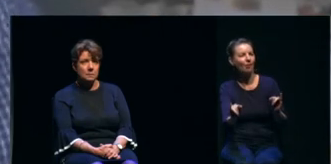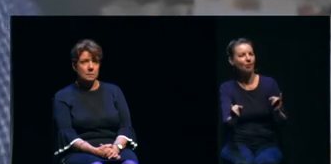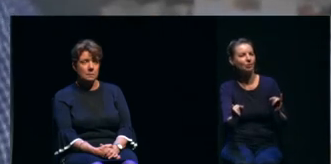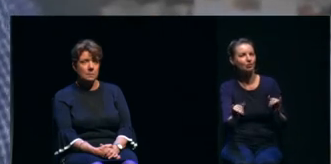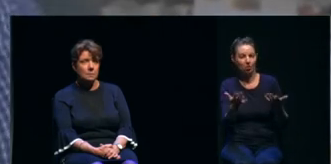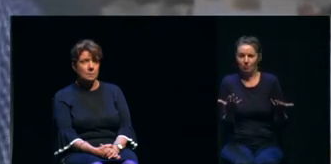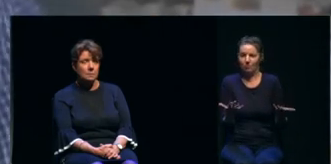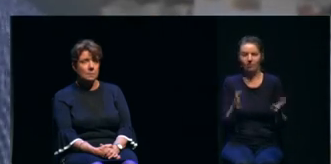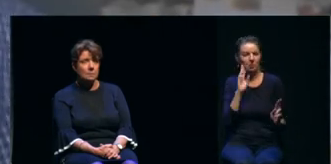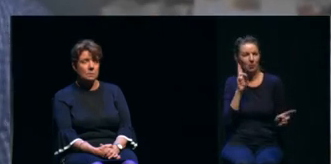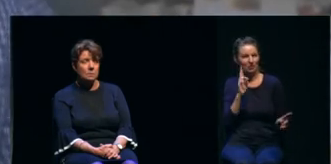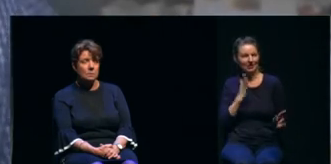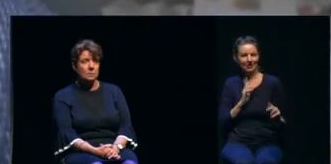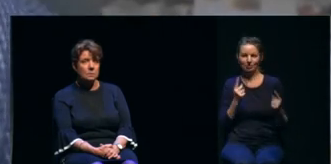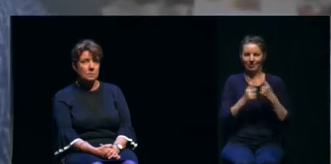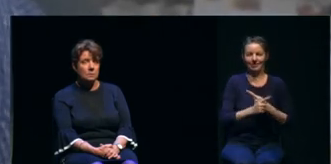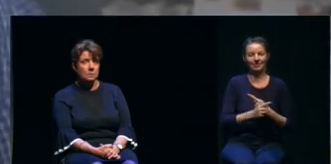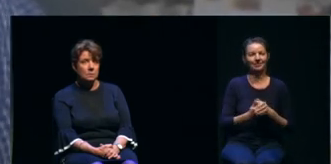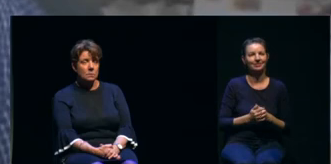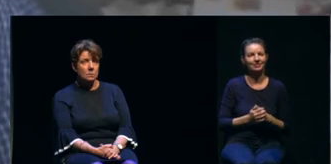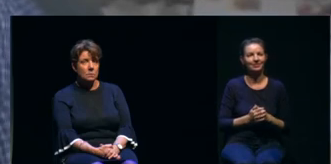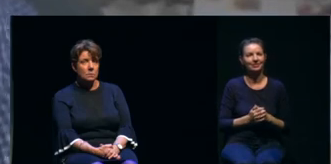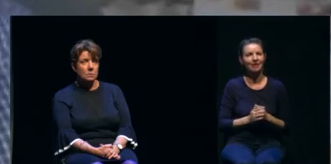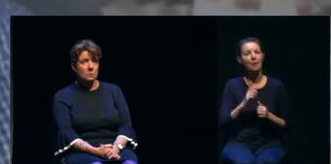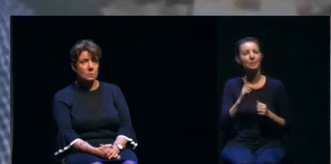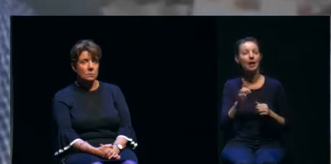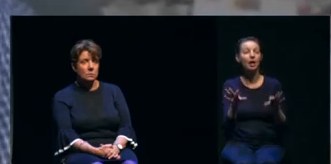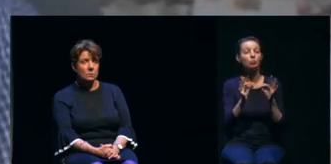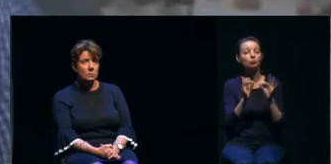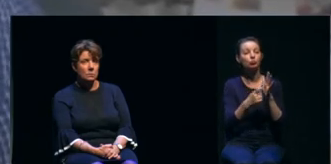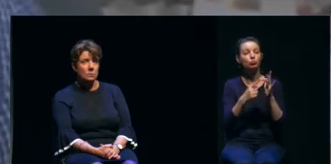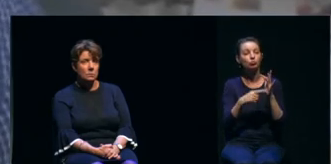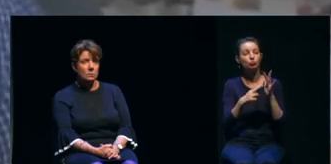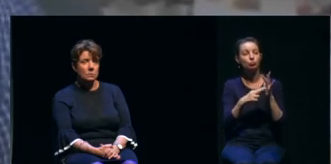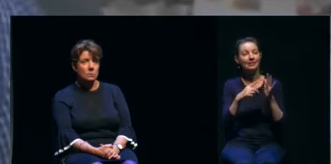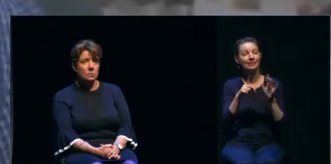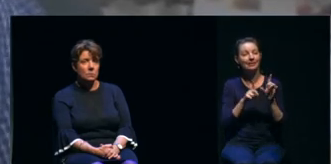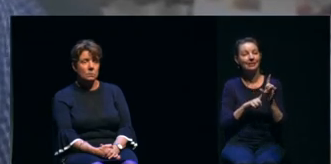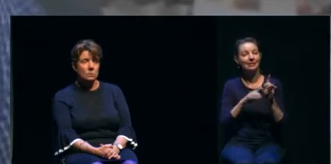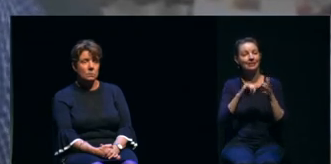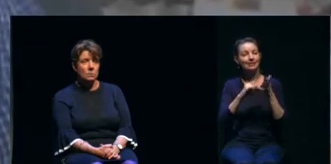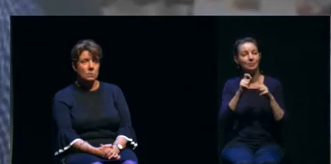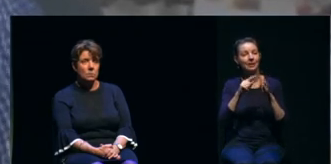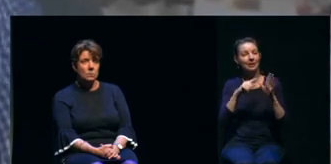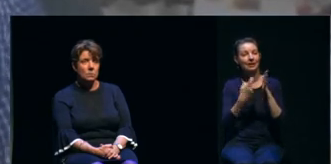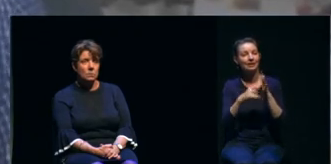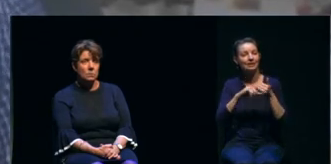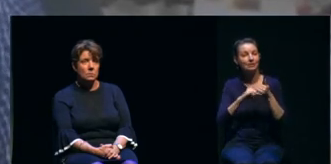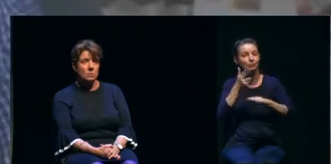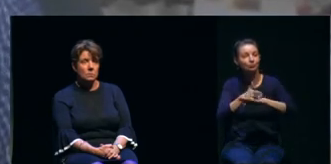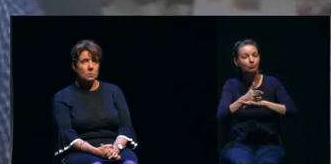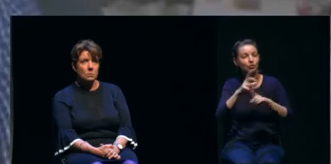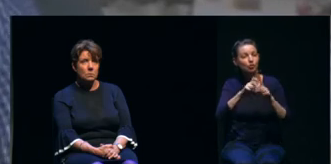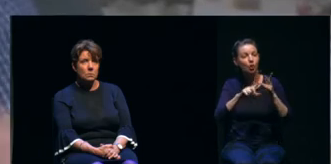I mean, it's just a constant learning. But it's also with all the whole Britney Spears documentary at the moment, it's the thing that it's often hardest